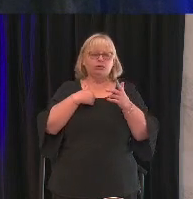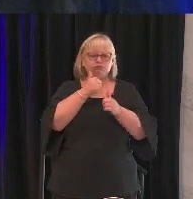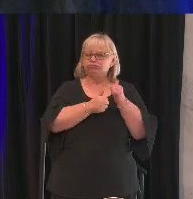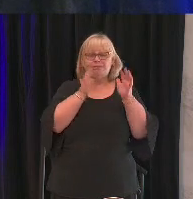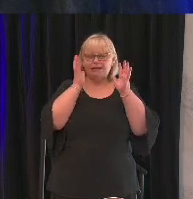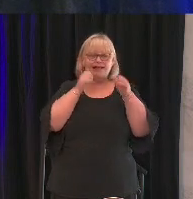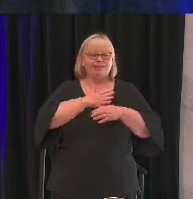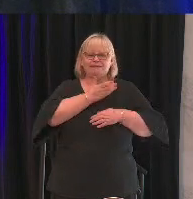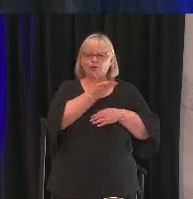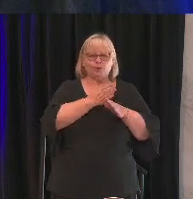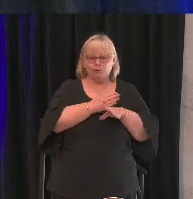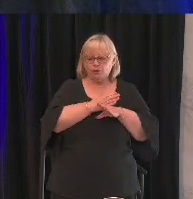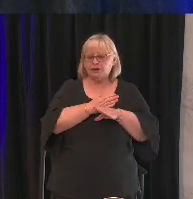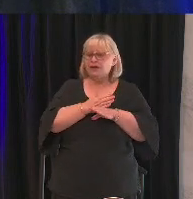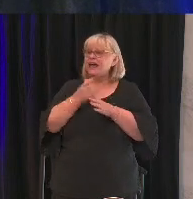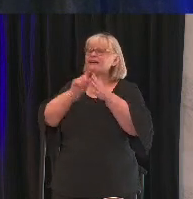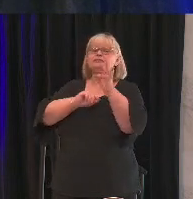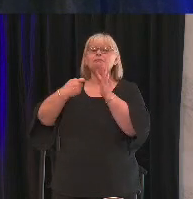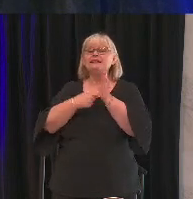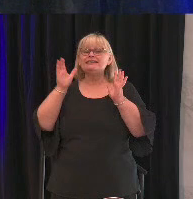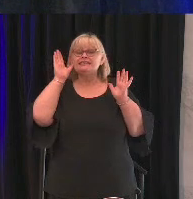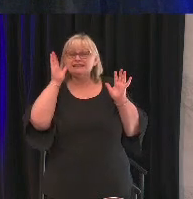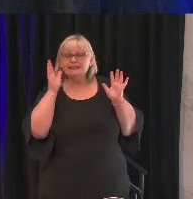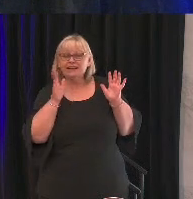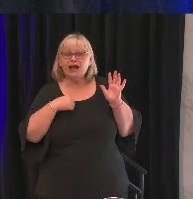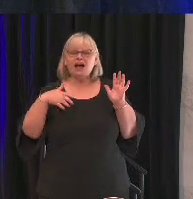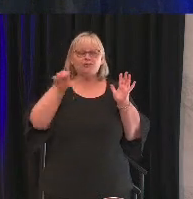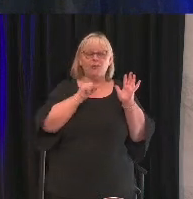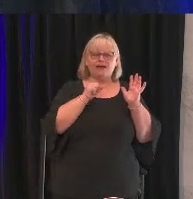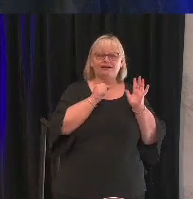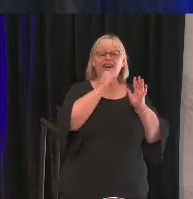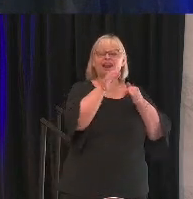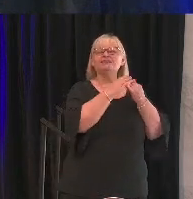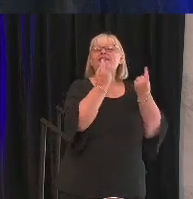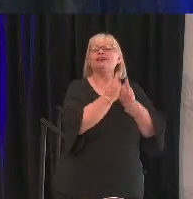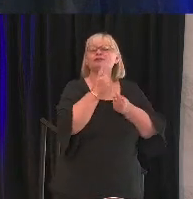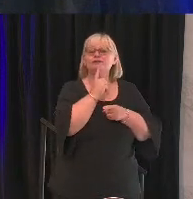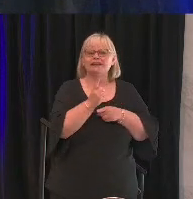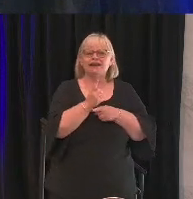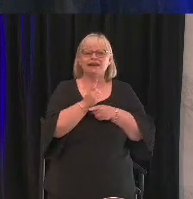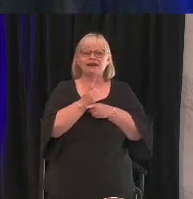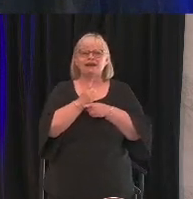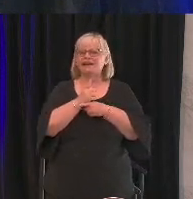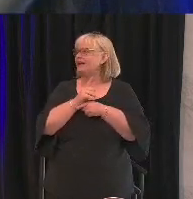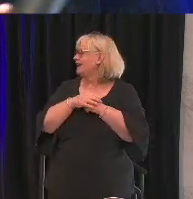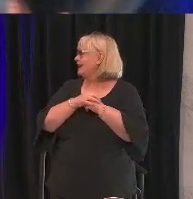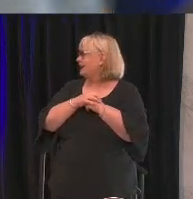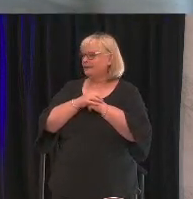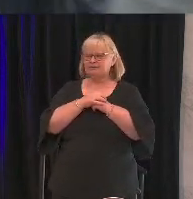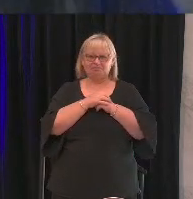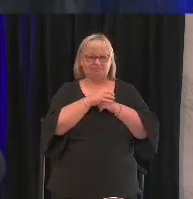And lastly, if Peter's listening, I have just one final thing to say, which is Allahu Akbar.